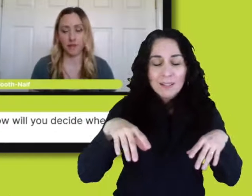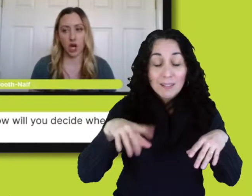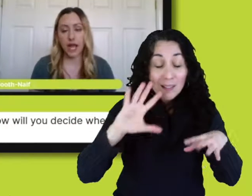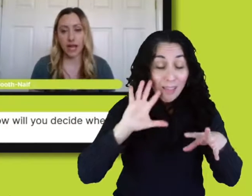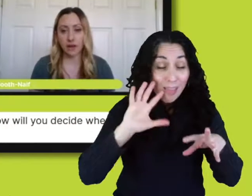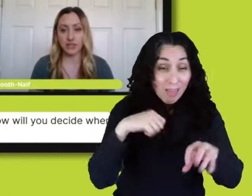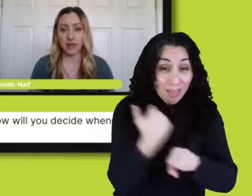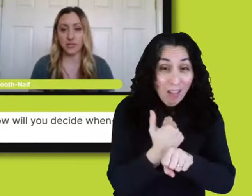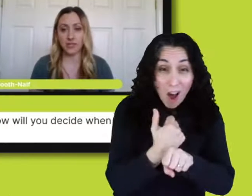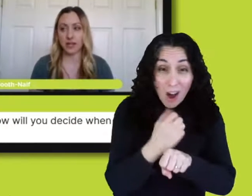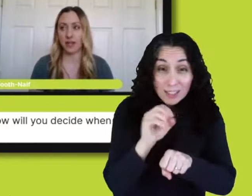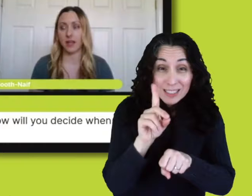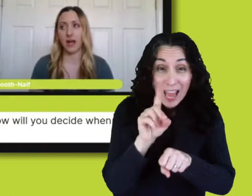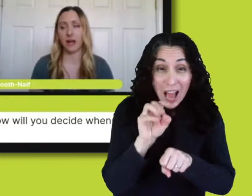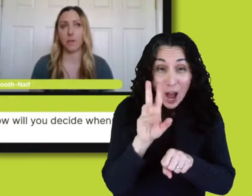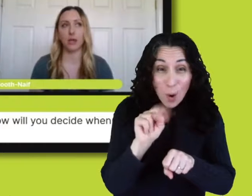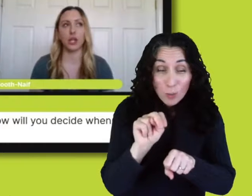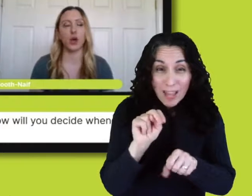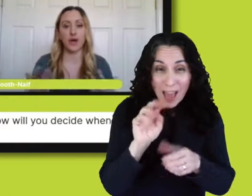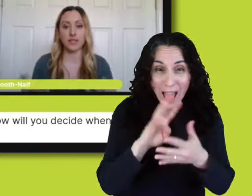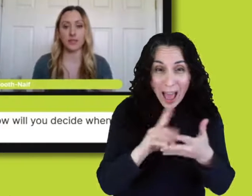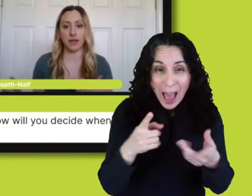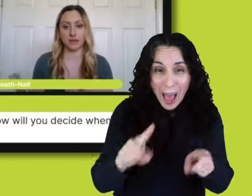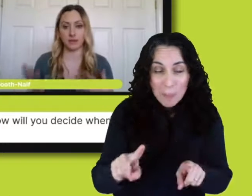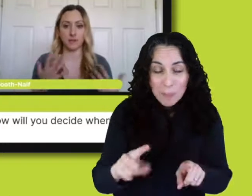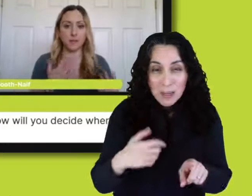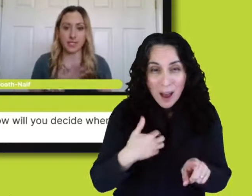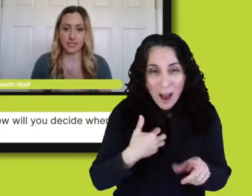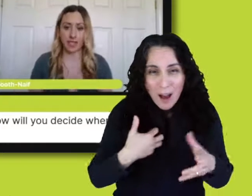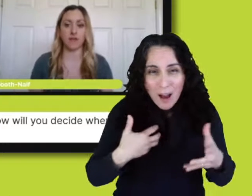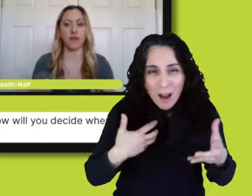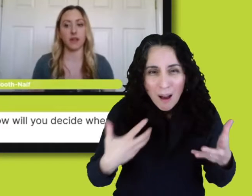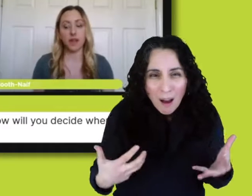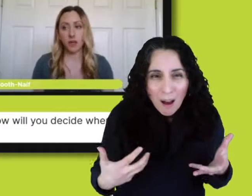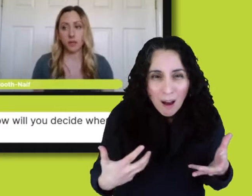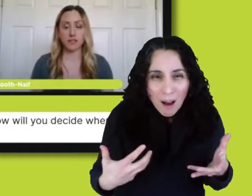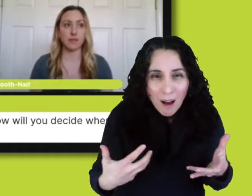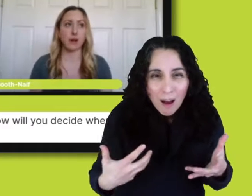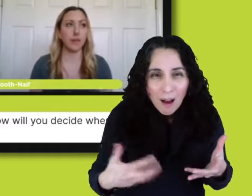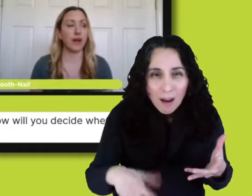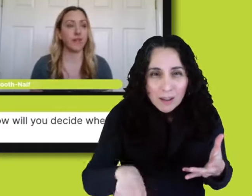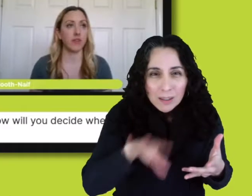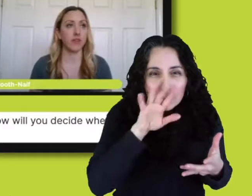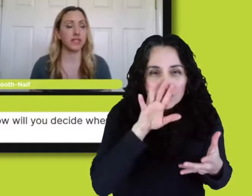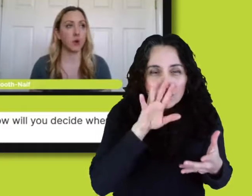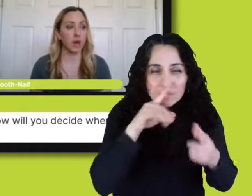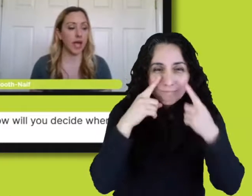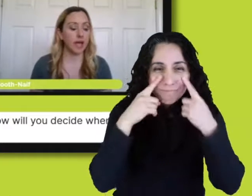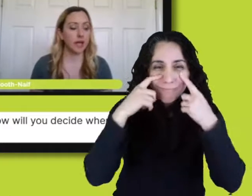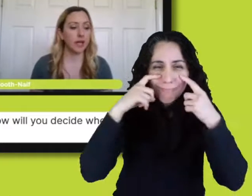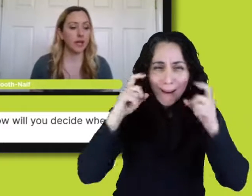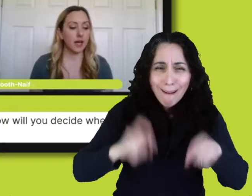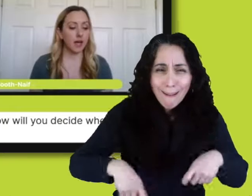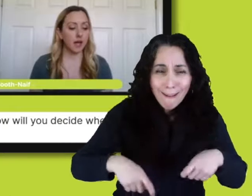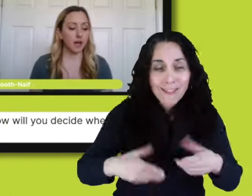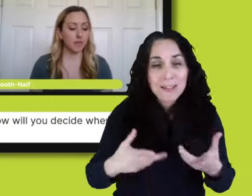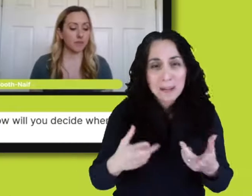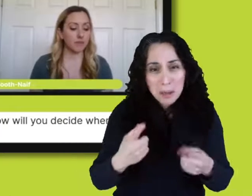I cried. I was devastated. But, you know, obviously we have to be safe and be smart about everything that's going